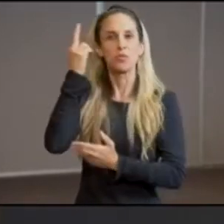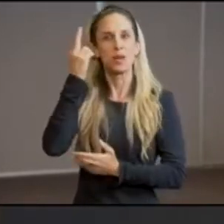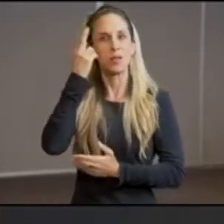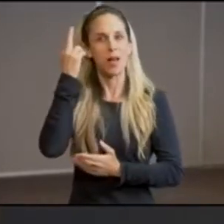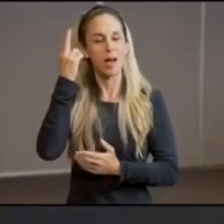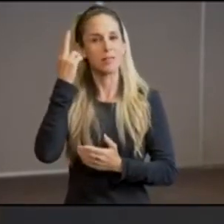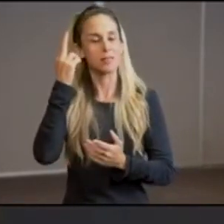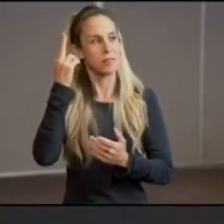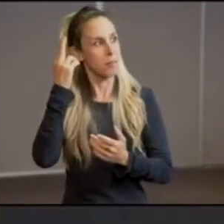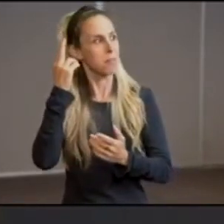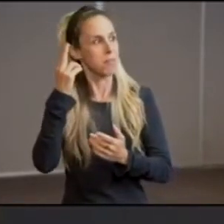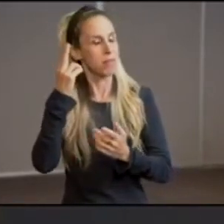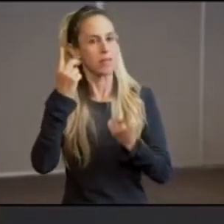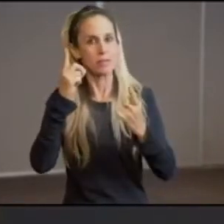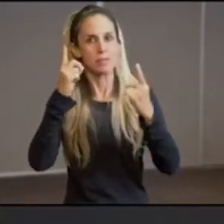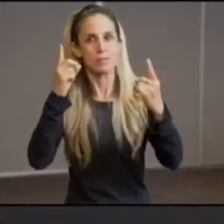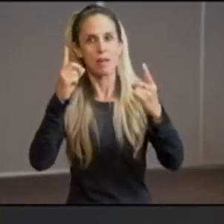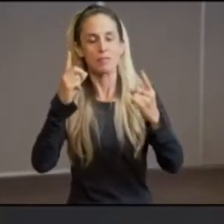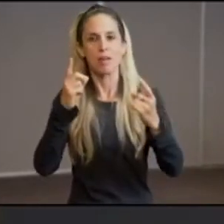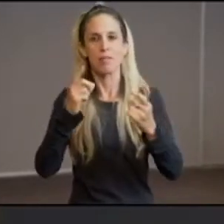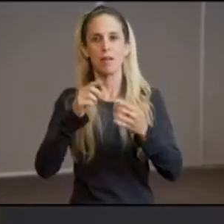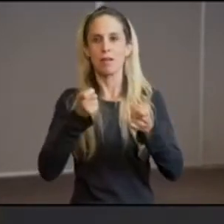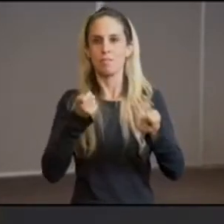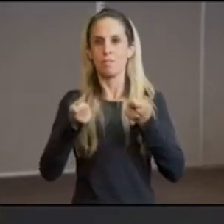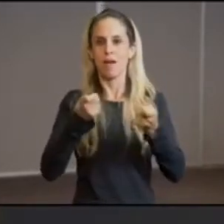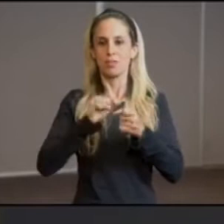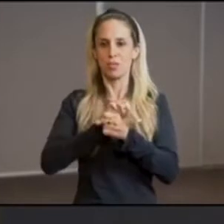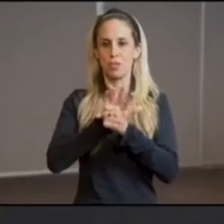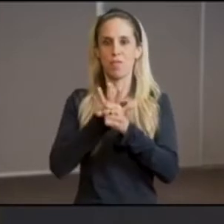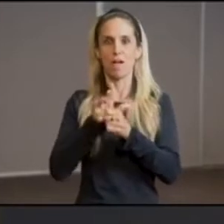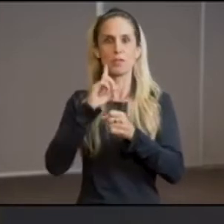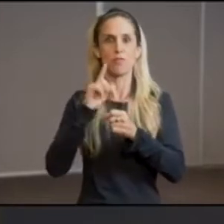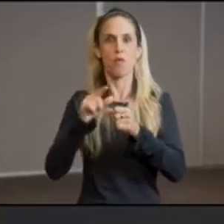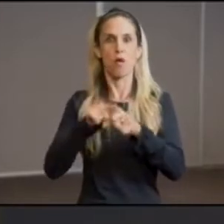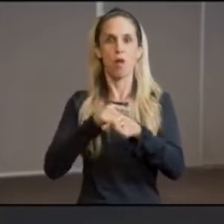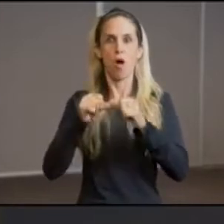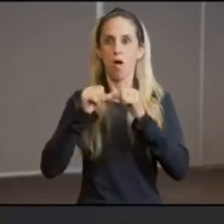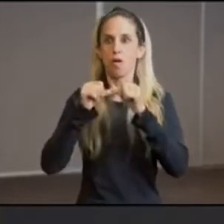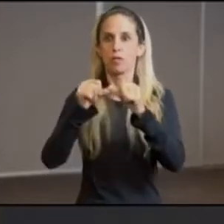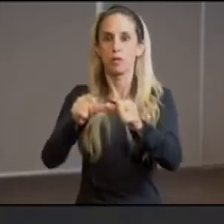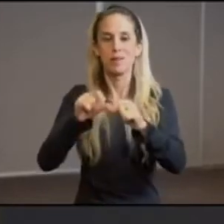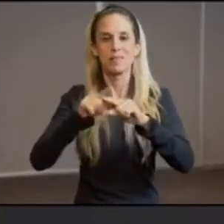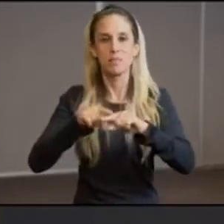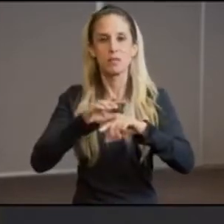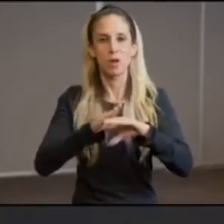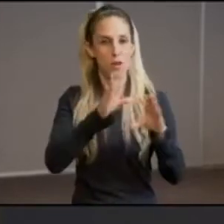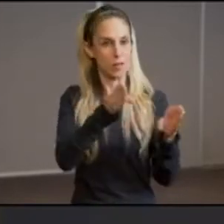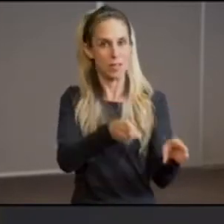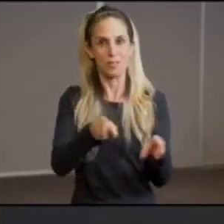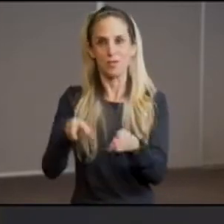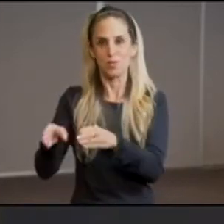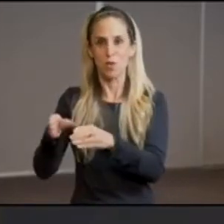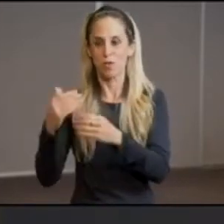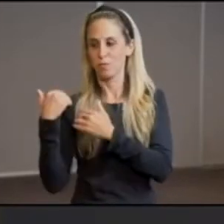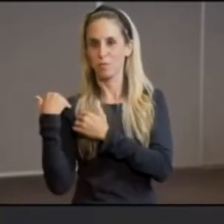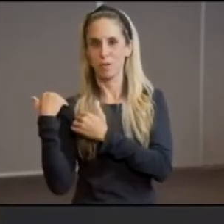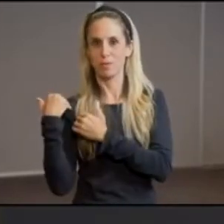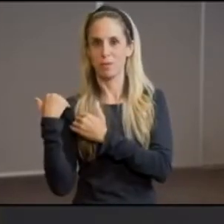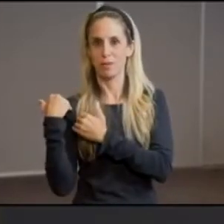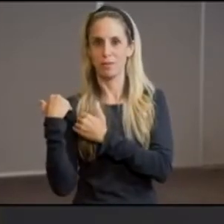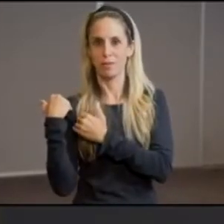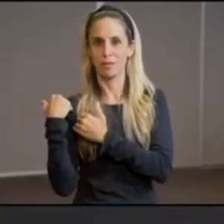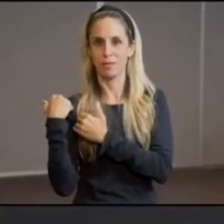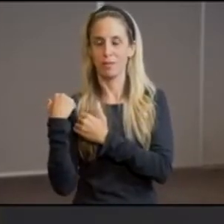the success of dealing with this virus on a long term really depends on individual responsibility,